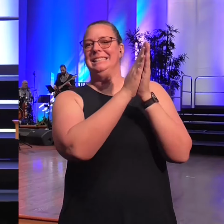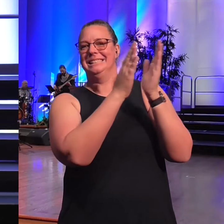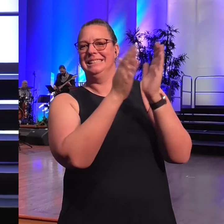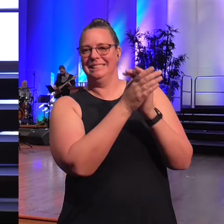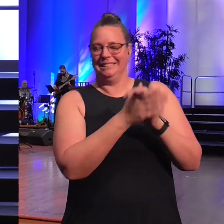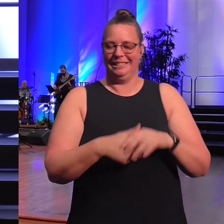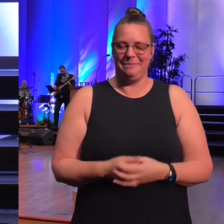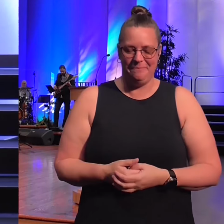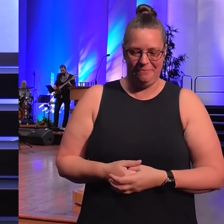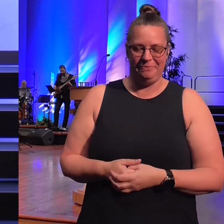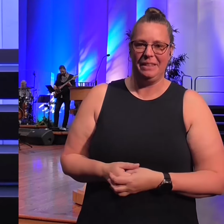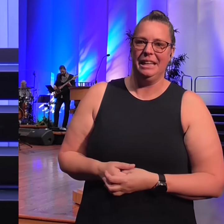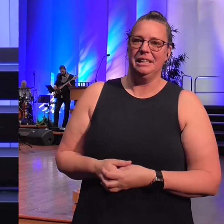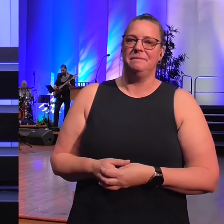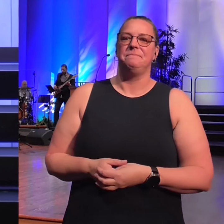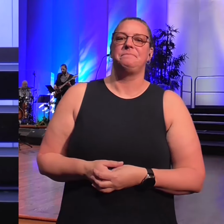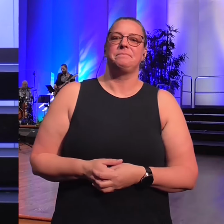place.